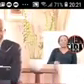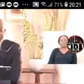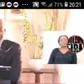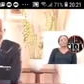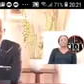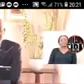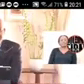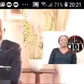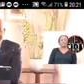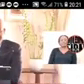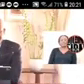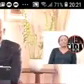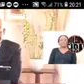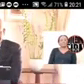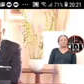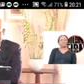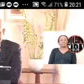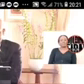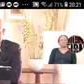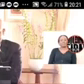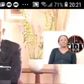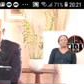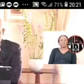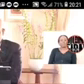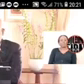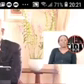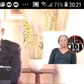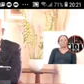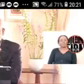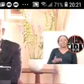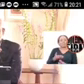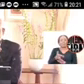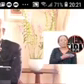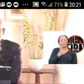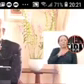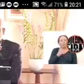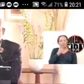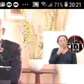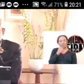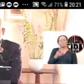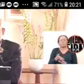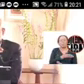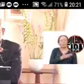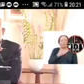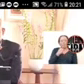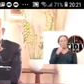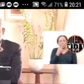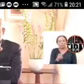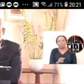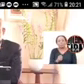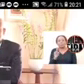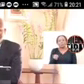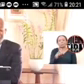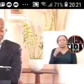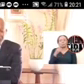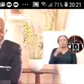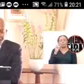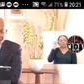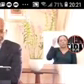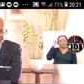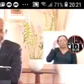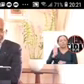say that the only entity that is responsible or that issues emergency passes is the government